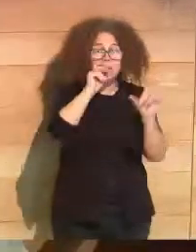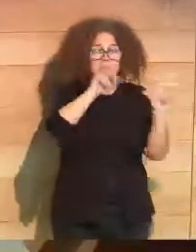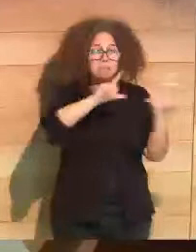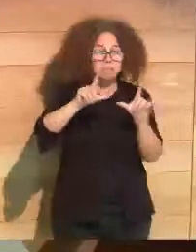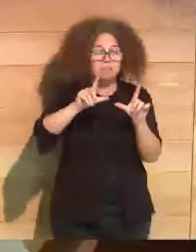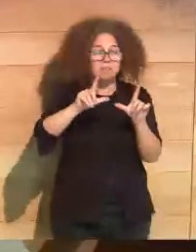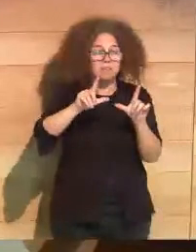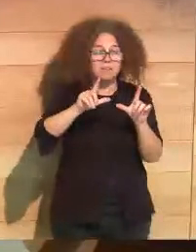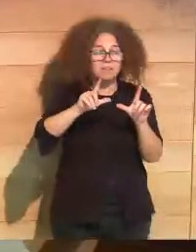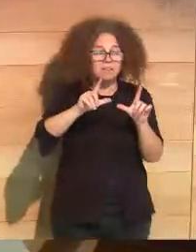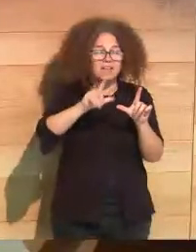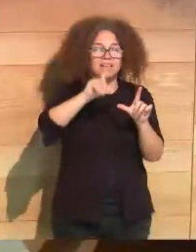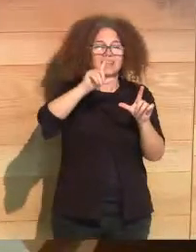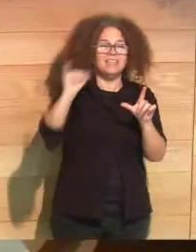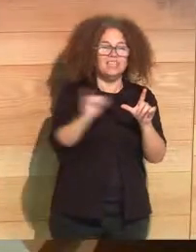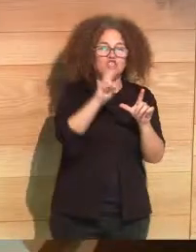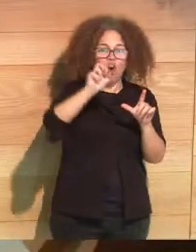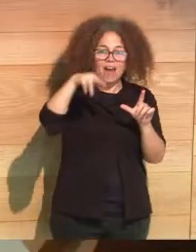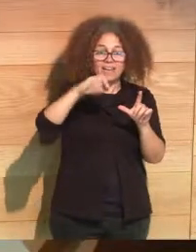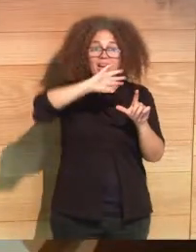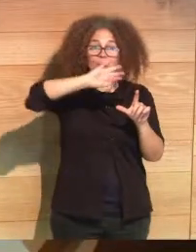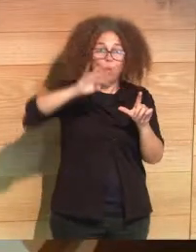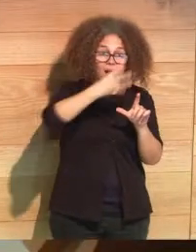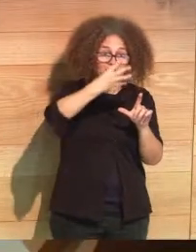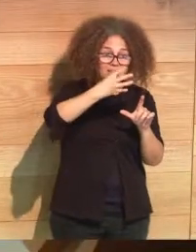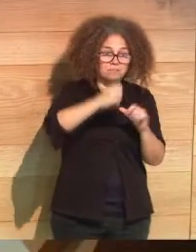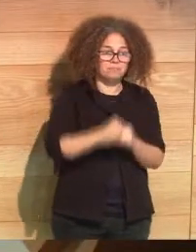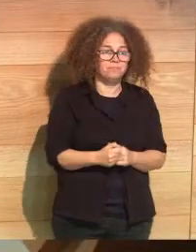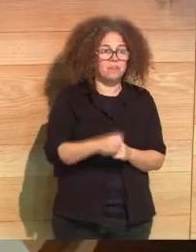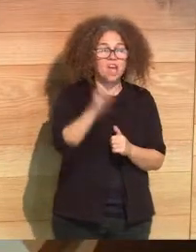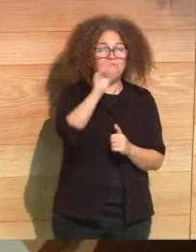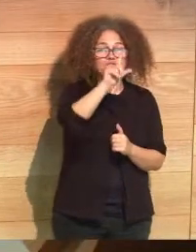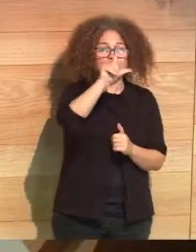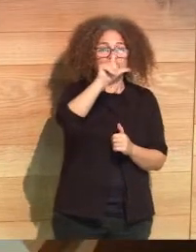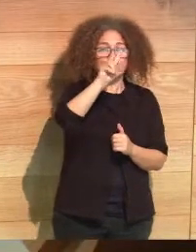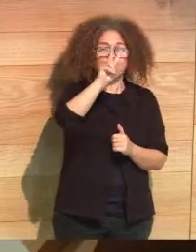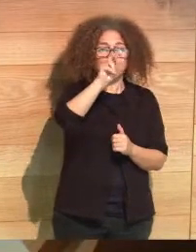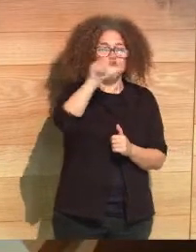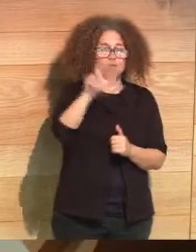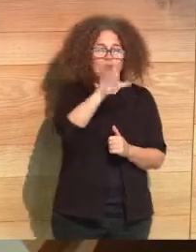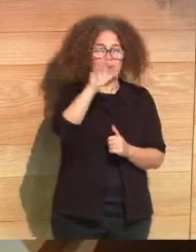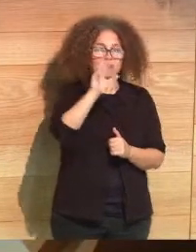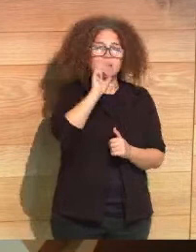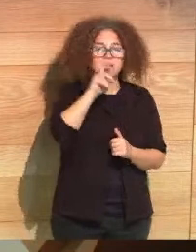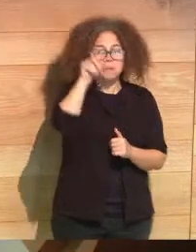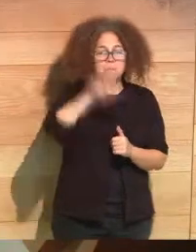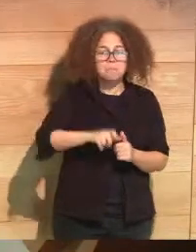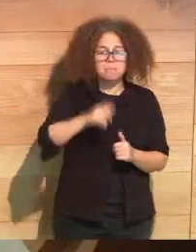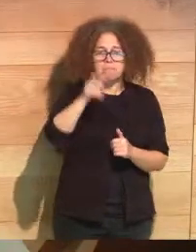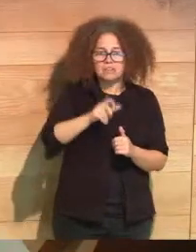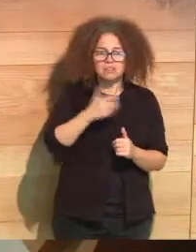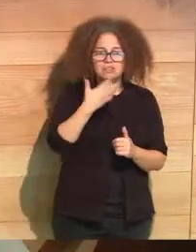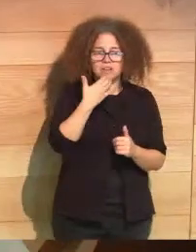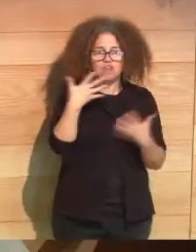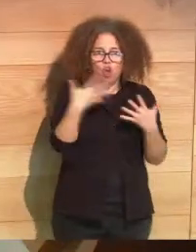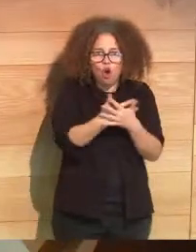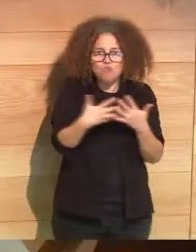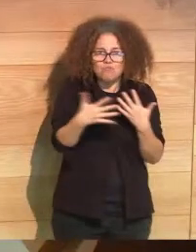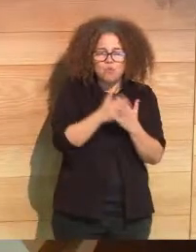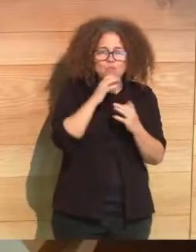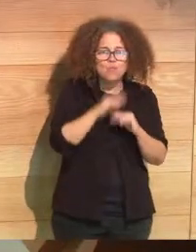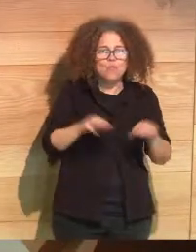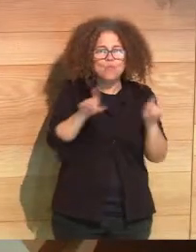Joanie. Fuller is on the 3rd floor and Joanie is on the 4th floor. You know that Fuller was a person that in some